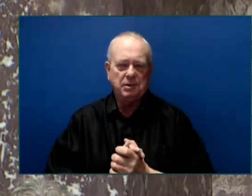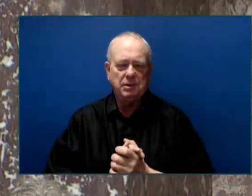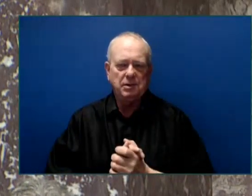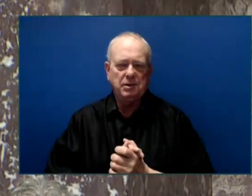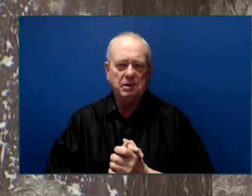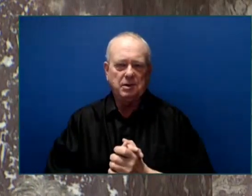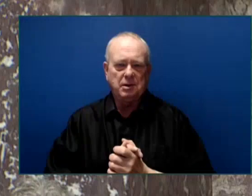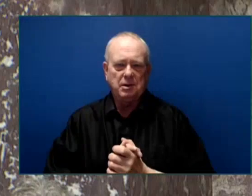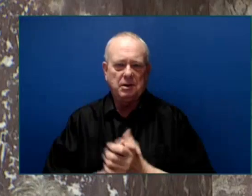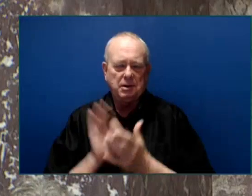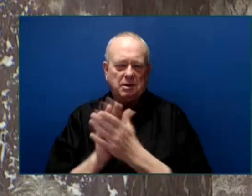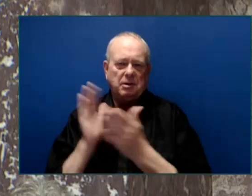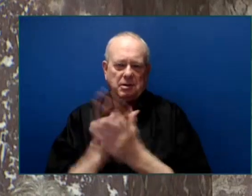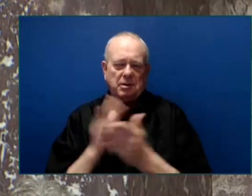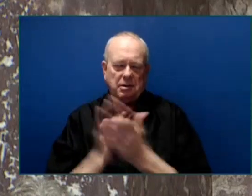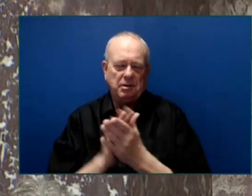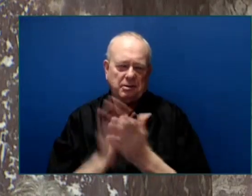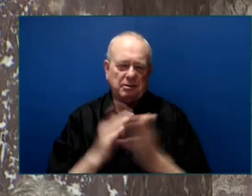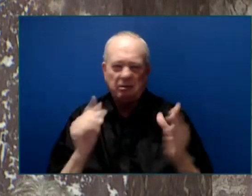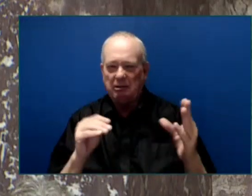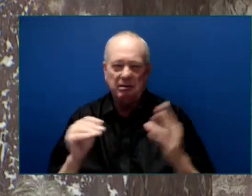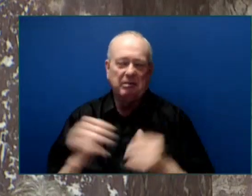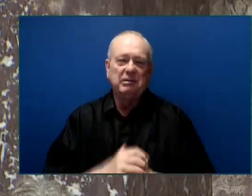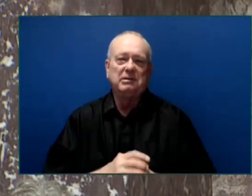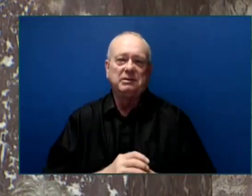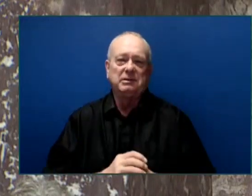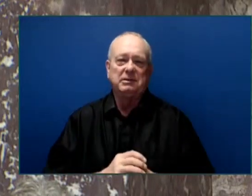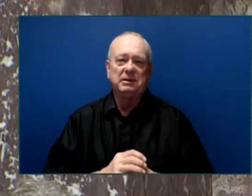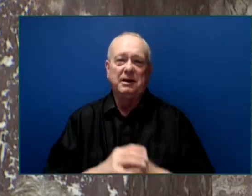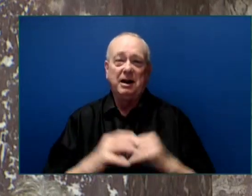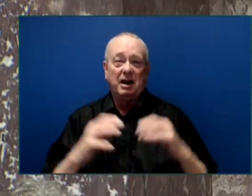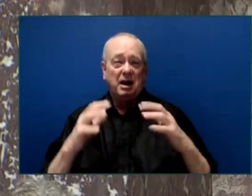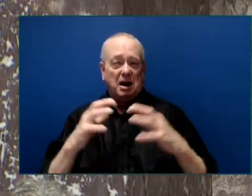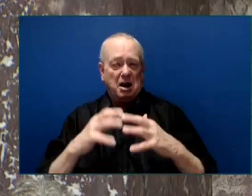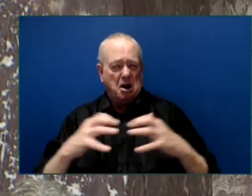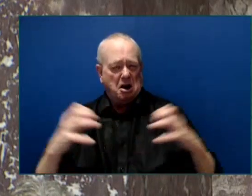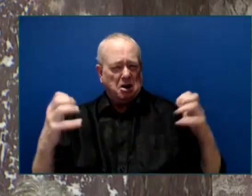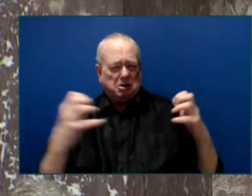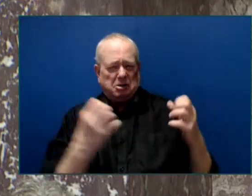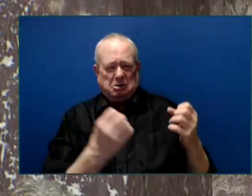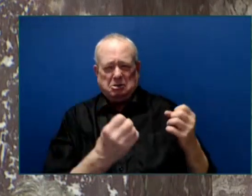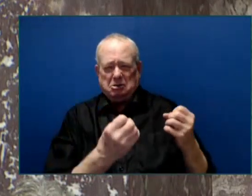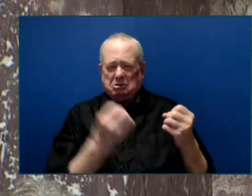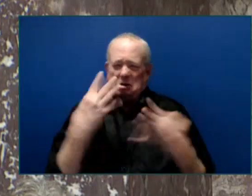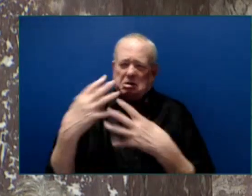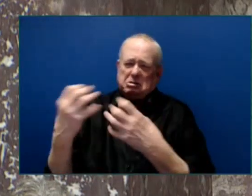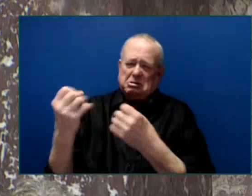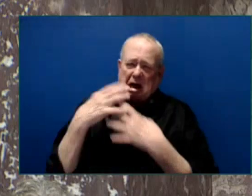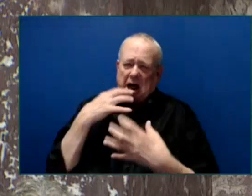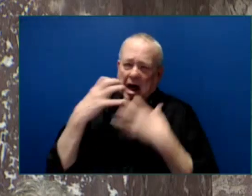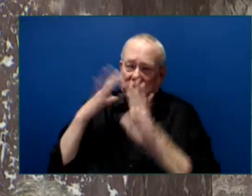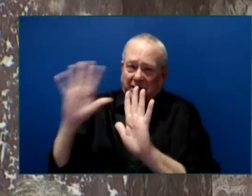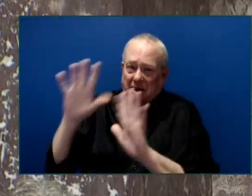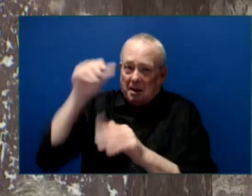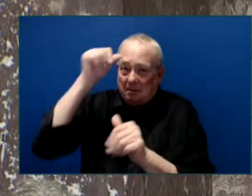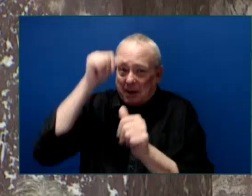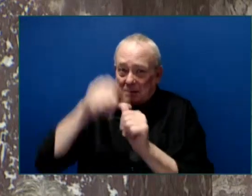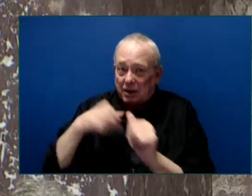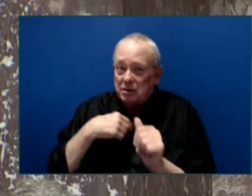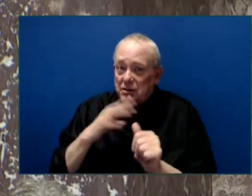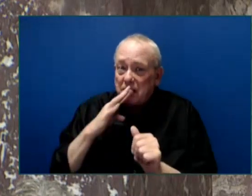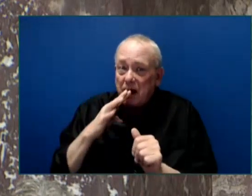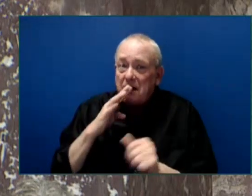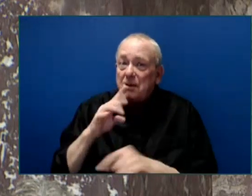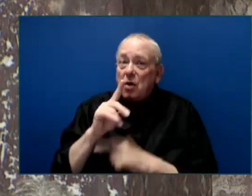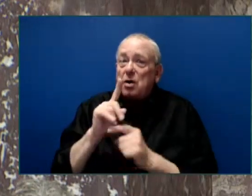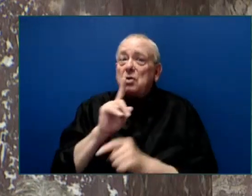The member can yell at me from across the way all she wants, but these are human beings we're talking about. These are not units.